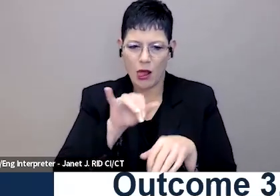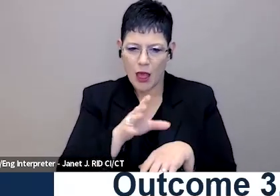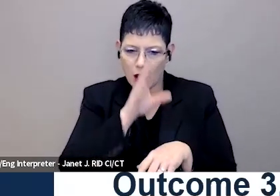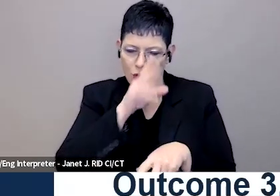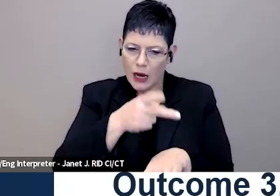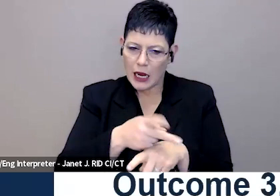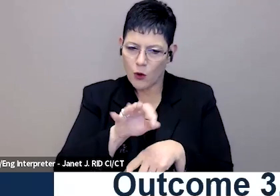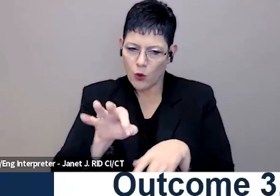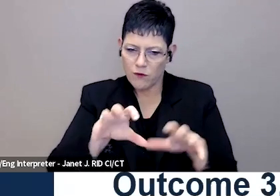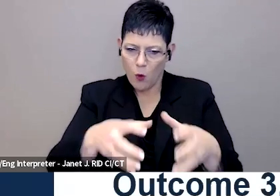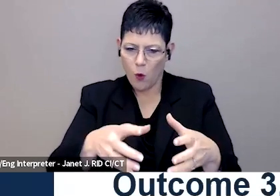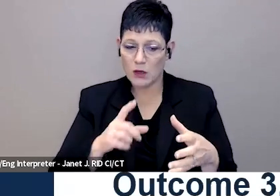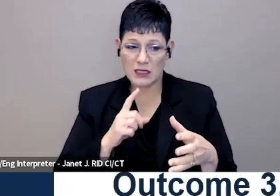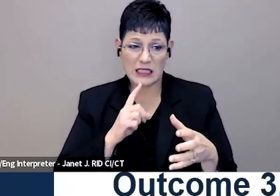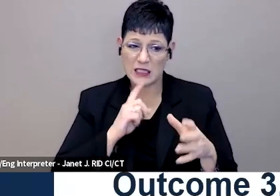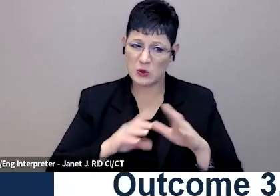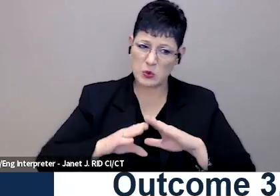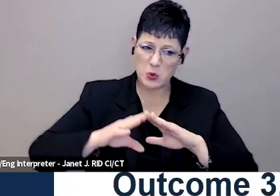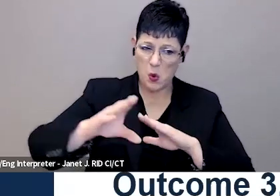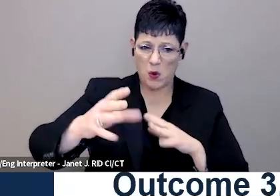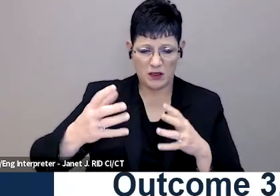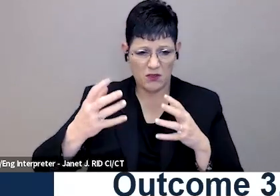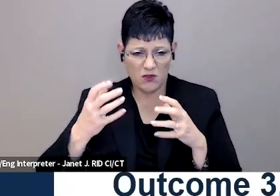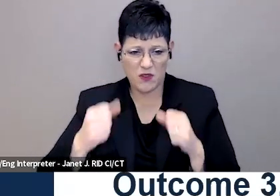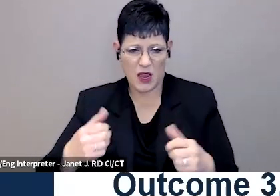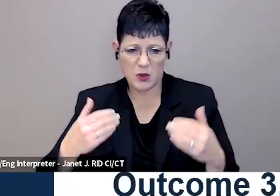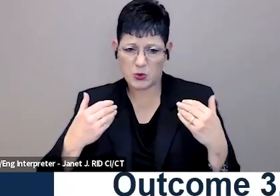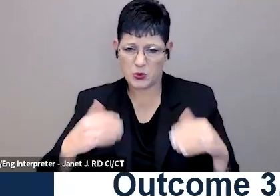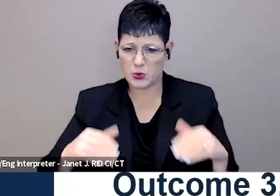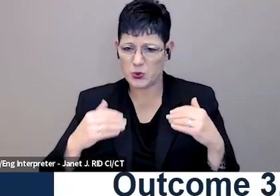one of the fastest growing